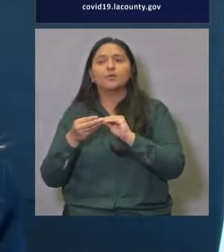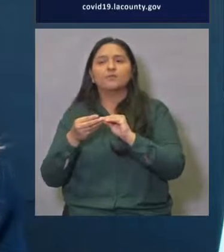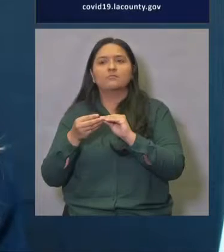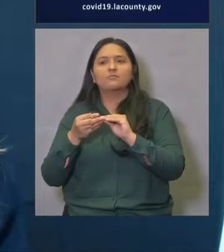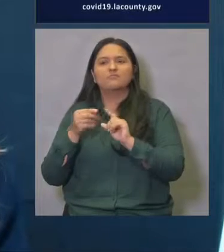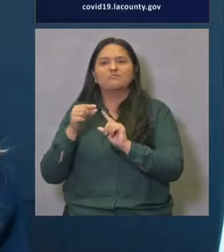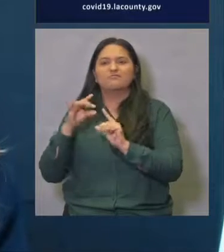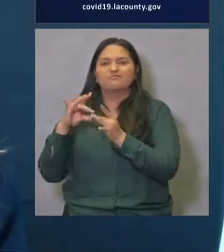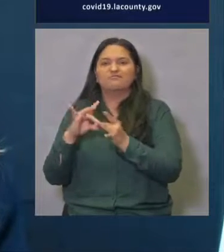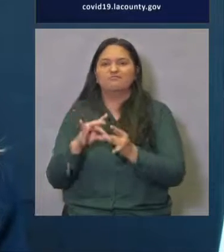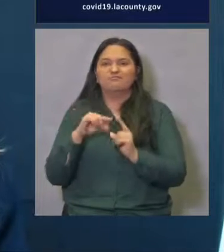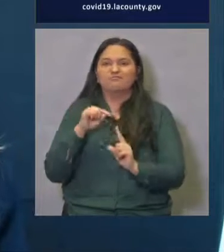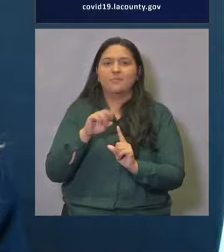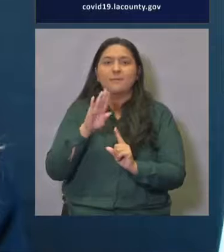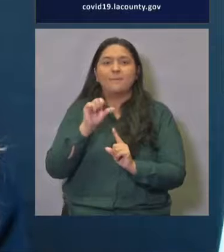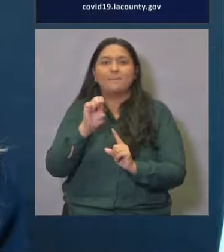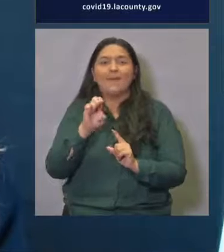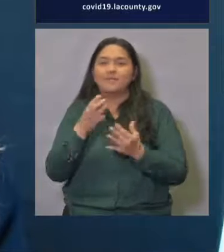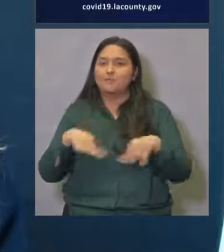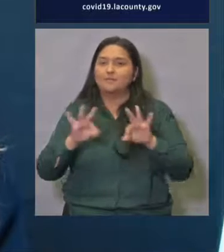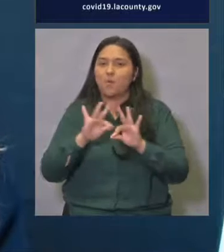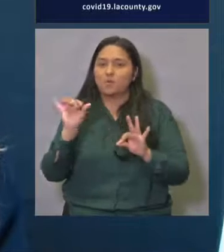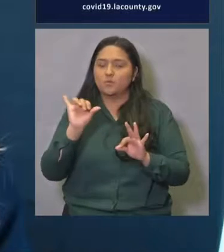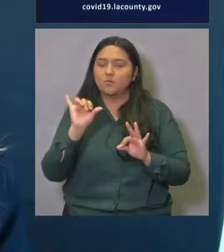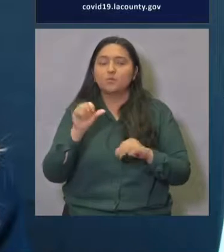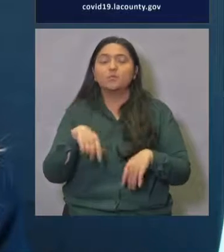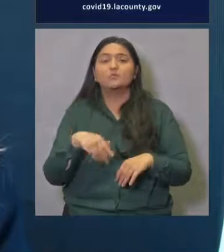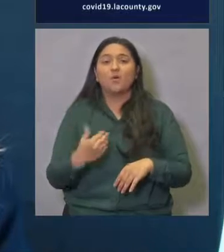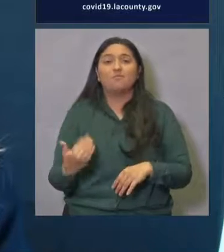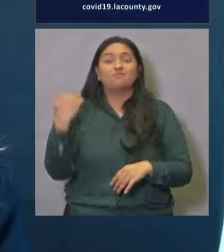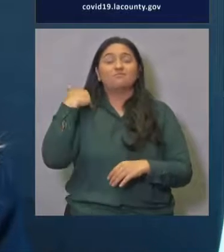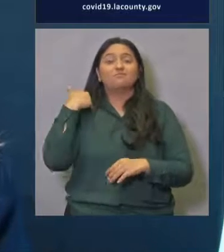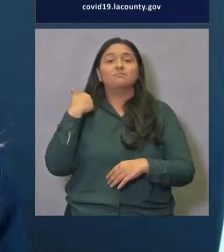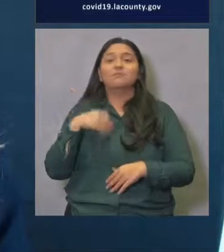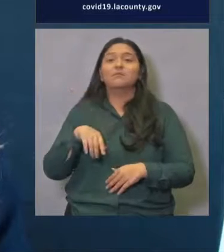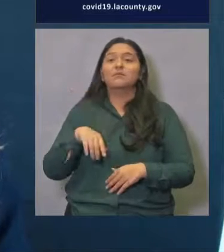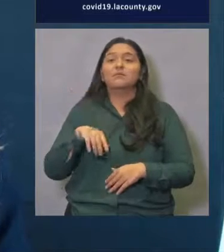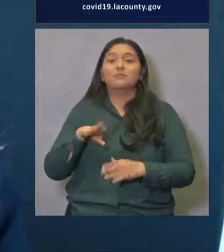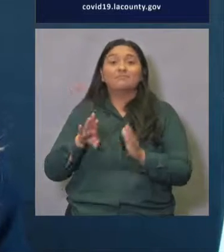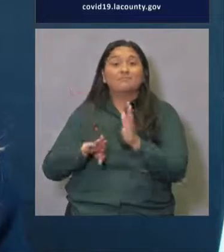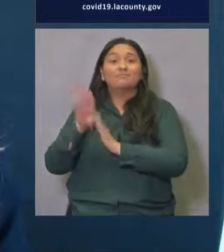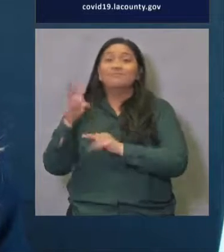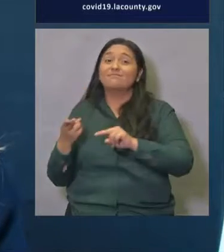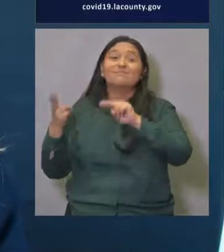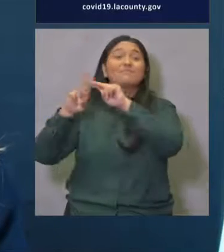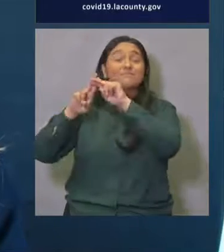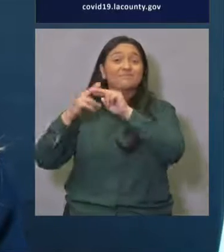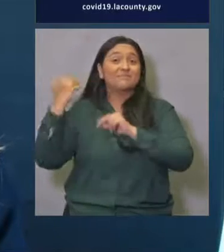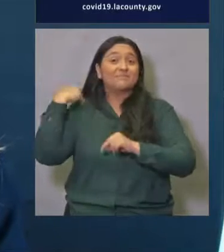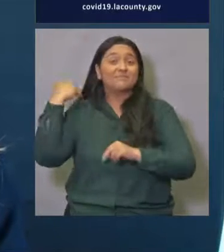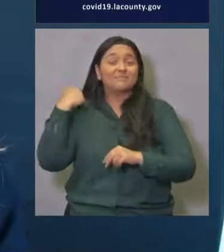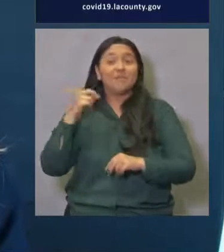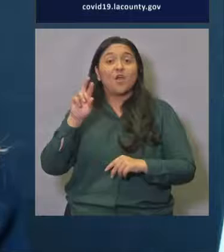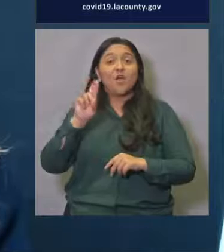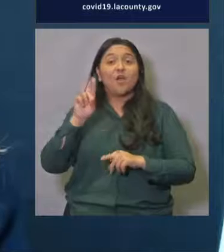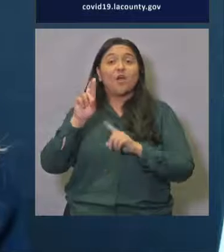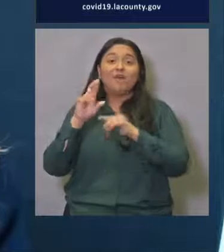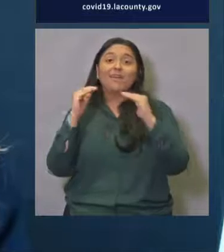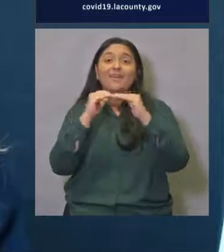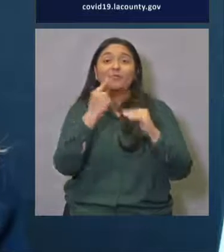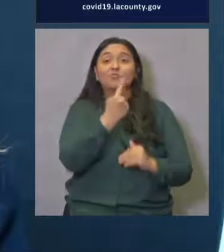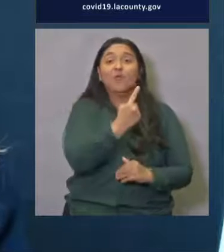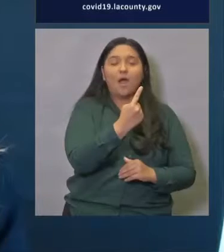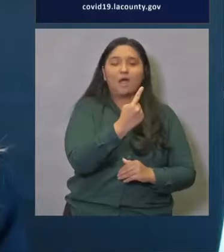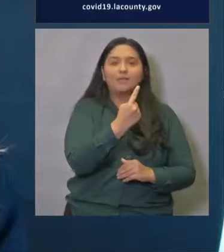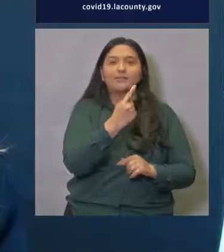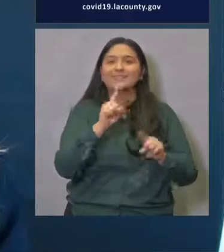So when we were in the middle of the surge and we had an R, say, of 1, that means something very different when you're looking at 8,000